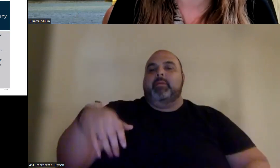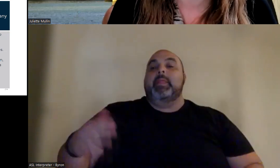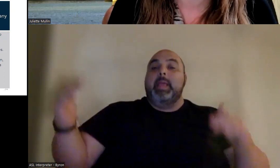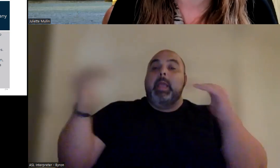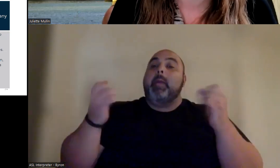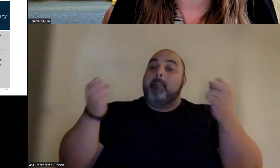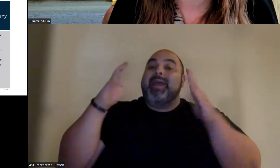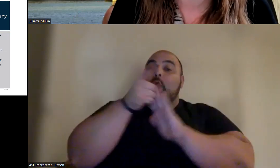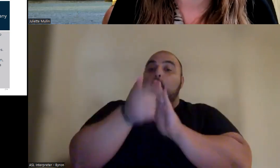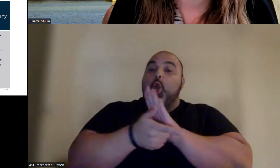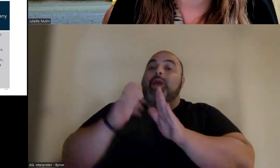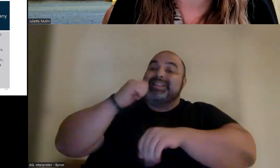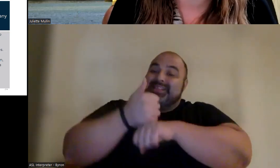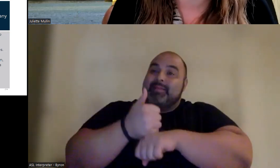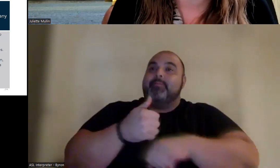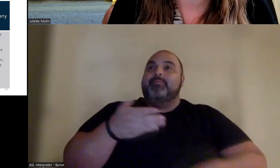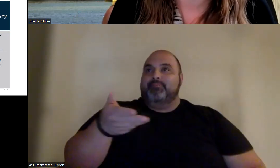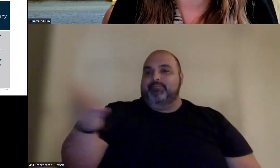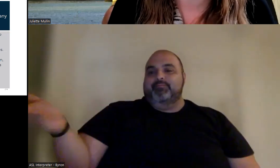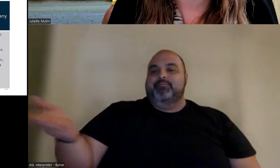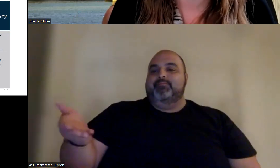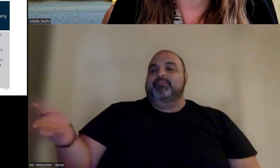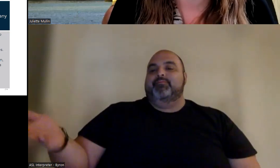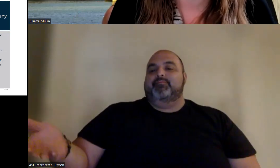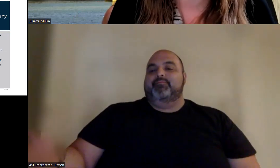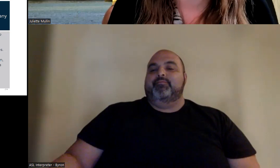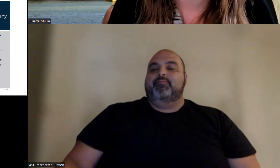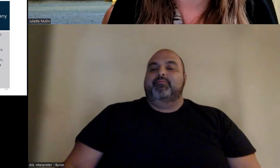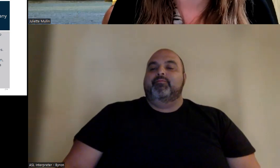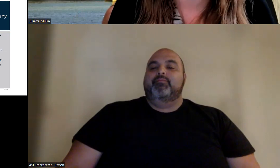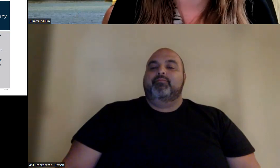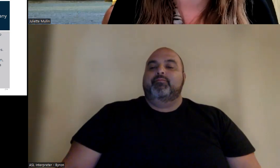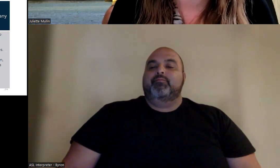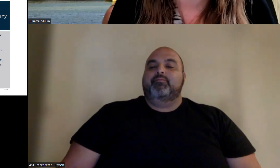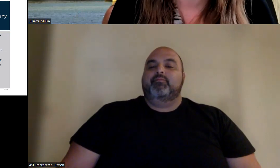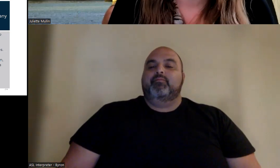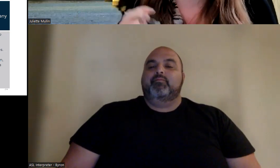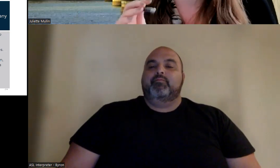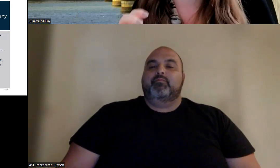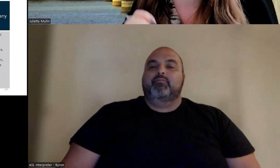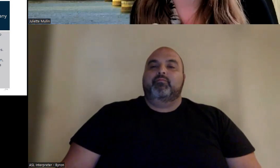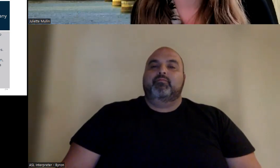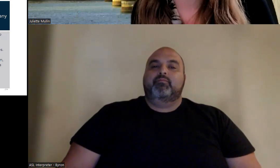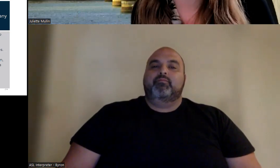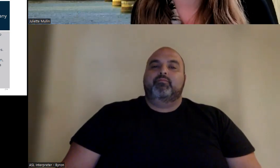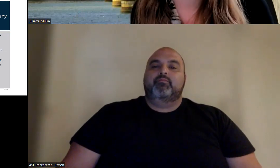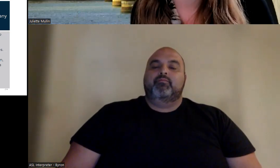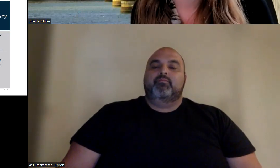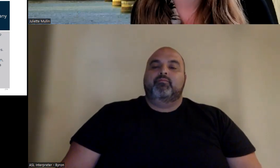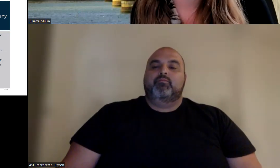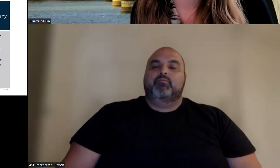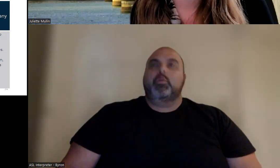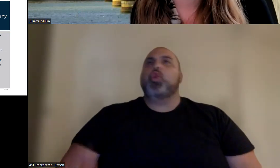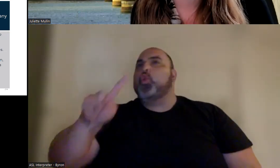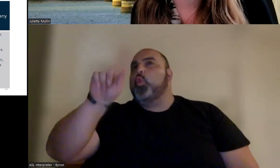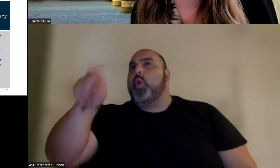laws establish that long-term care facilities must, at a minimum, allow compassionate care visitation even during a state of emergency. I'm seeing a question